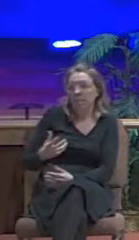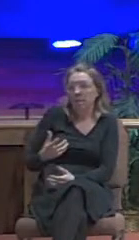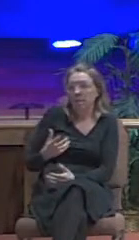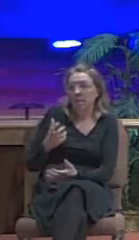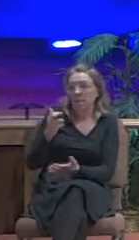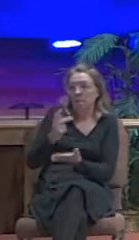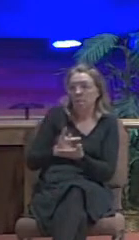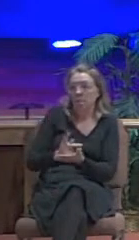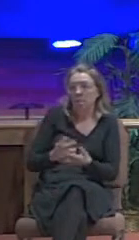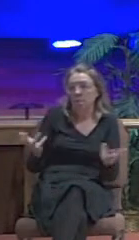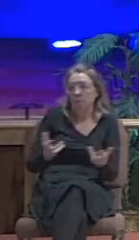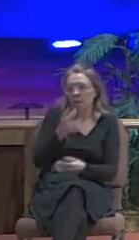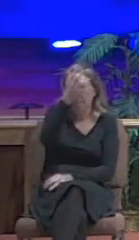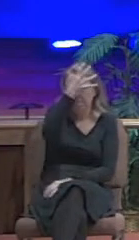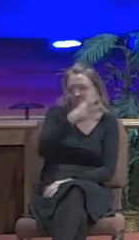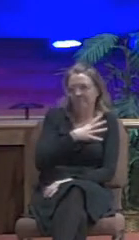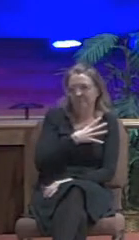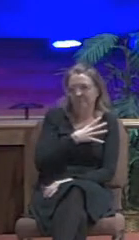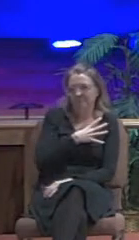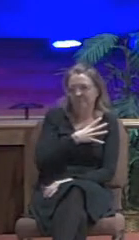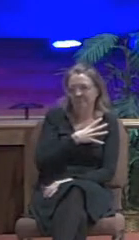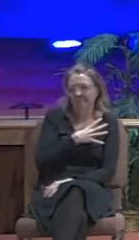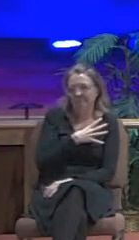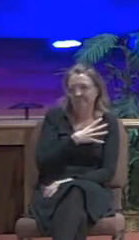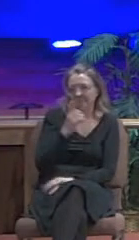man. You see that?